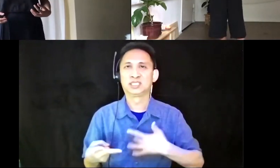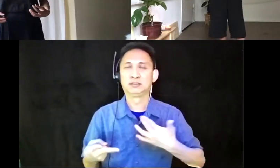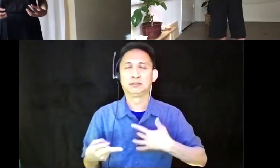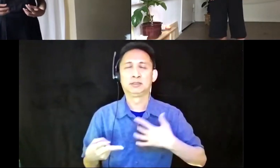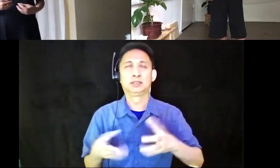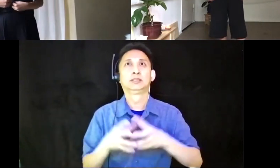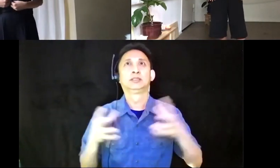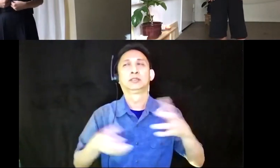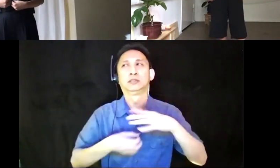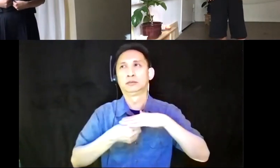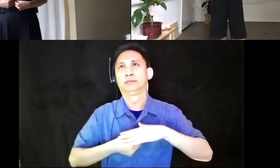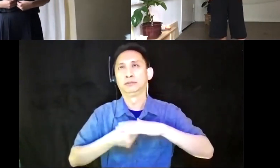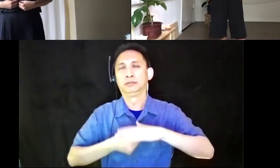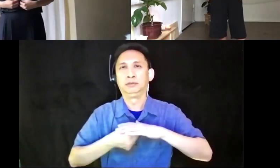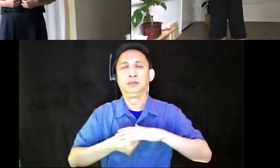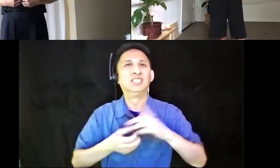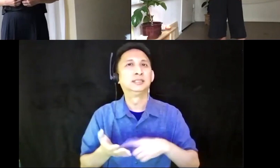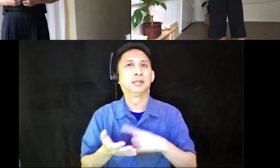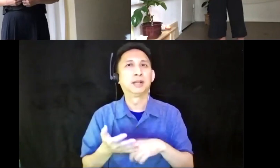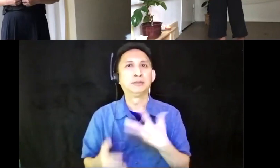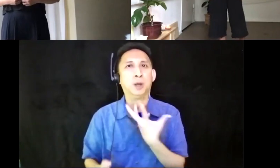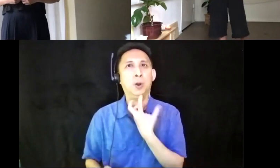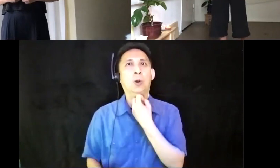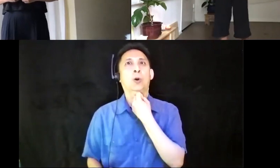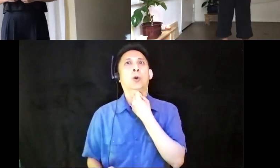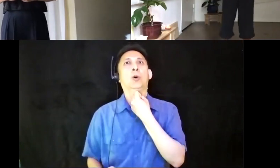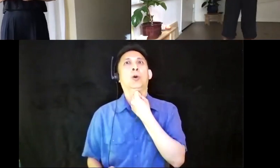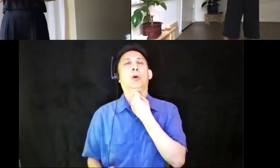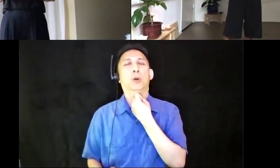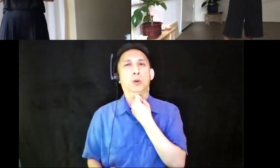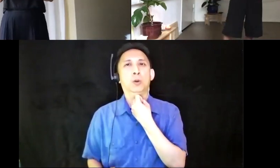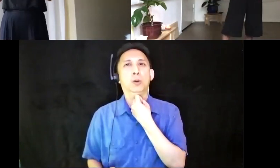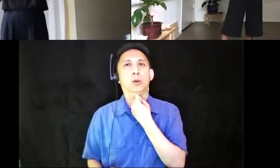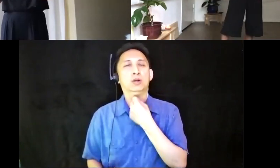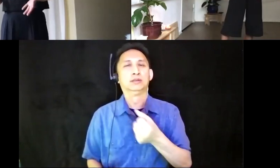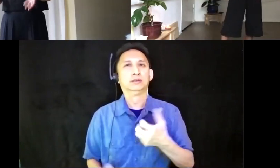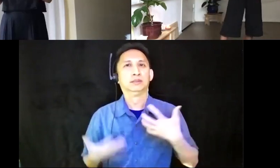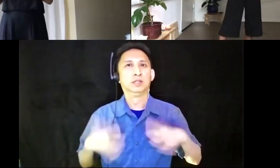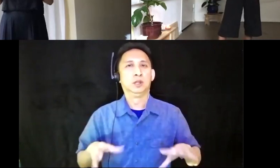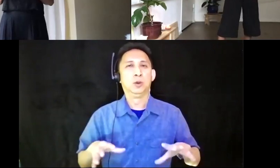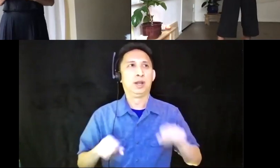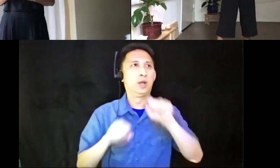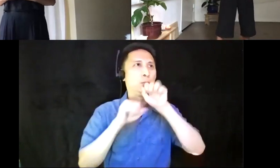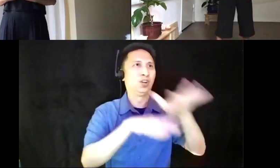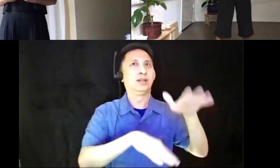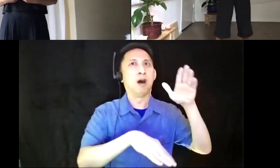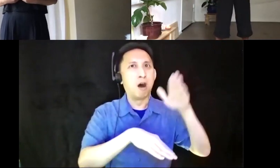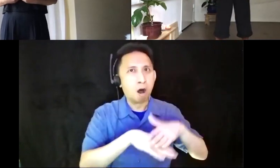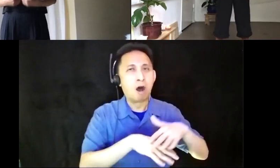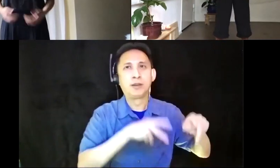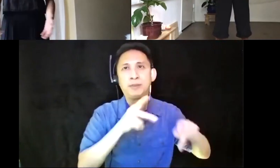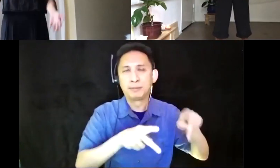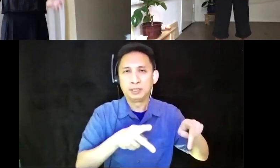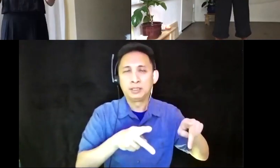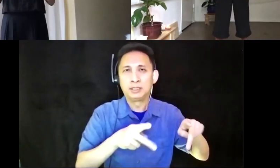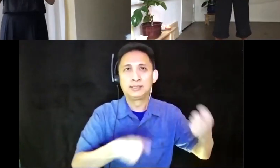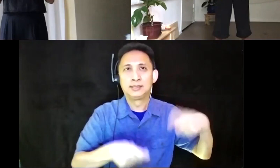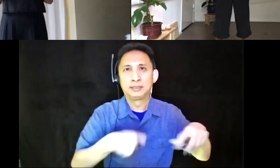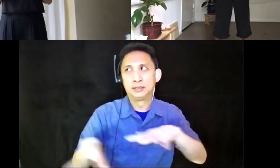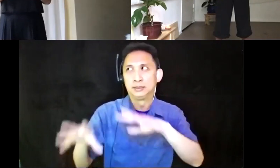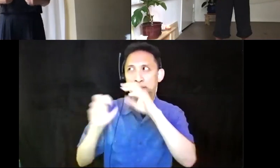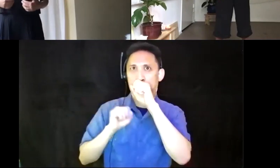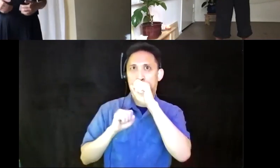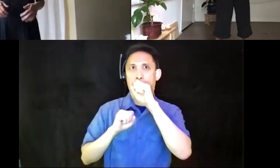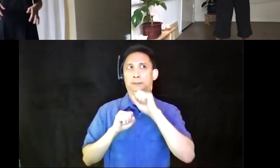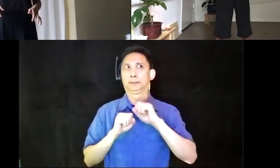might find yourself holding your breath, holding the air in, not wanting to breathe on people or breathe in. But breathing is the way that we